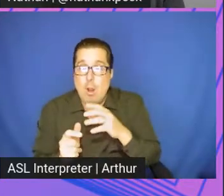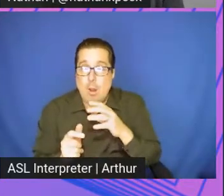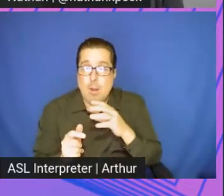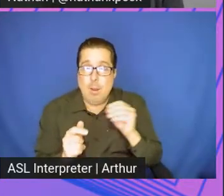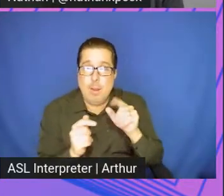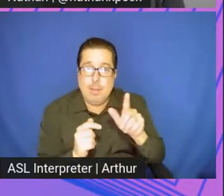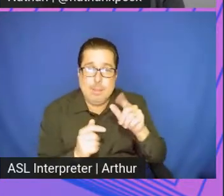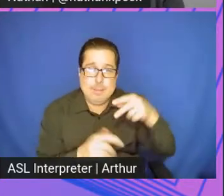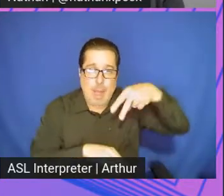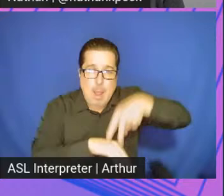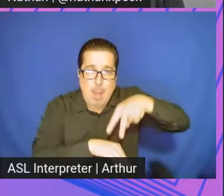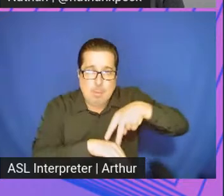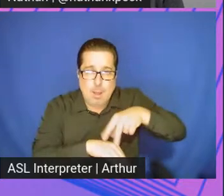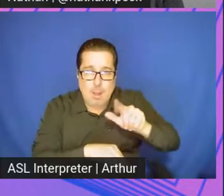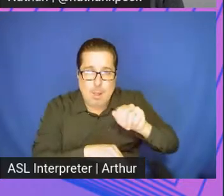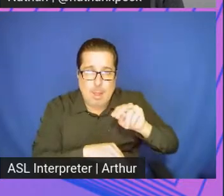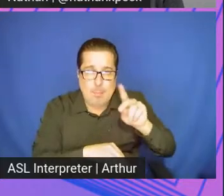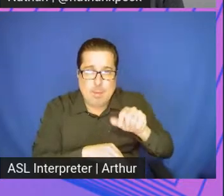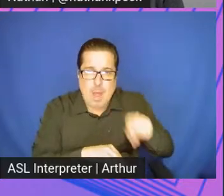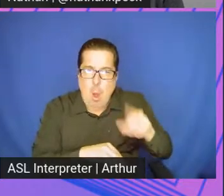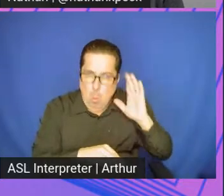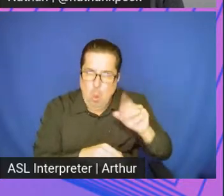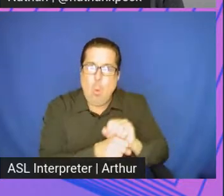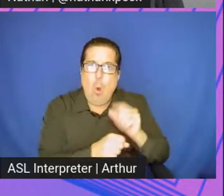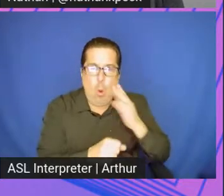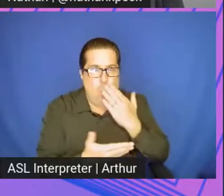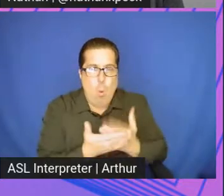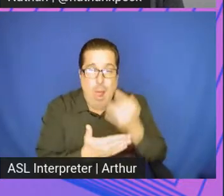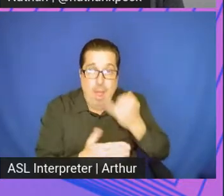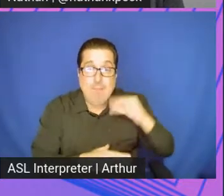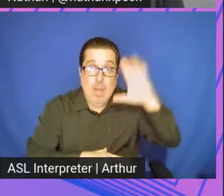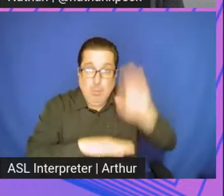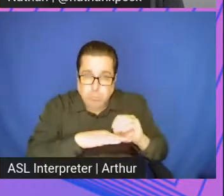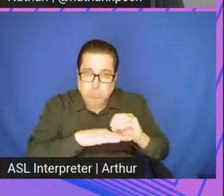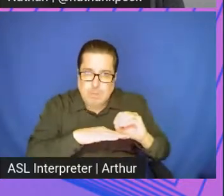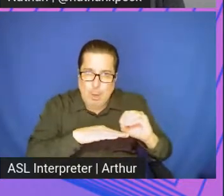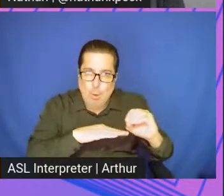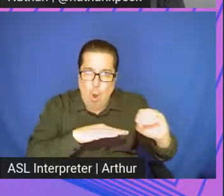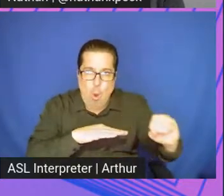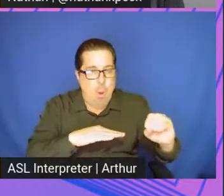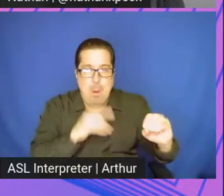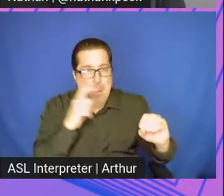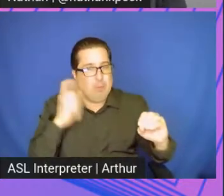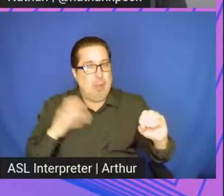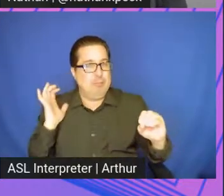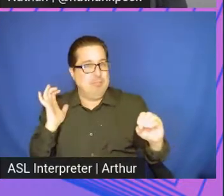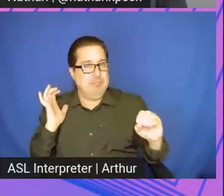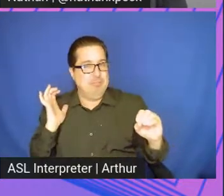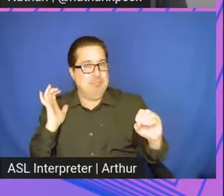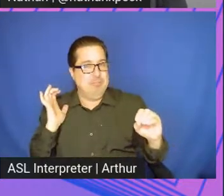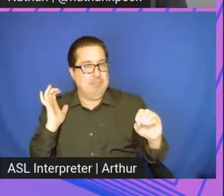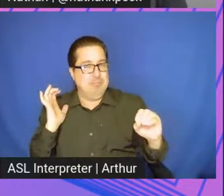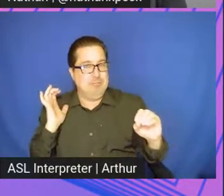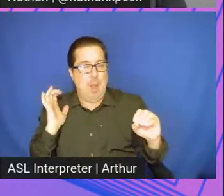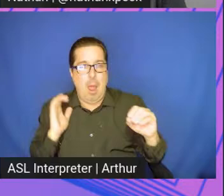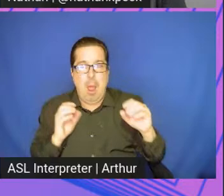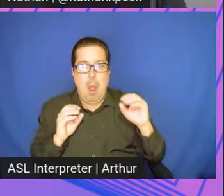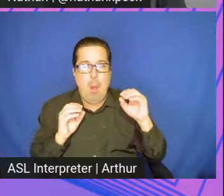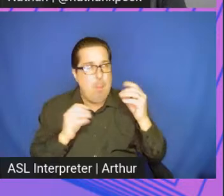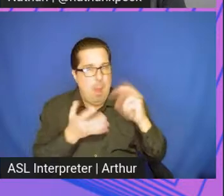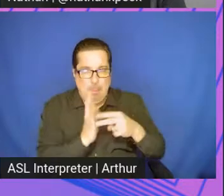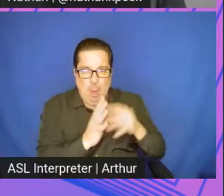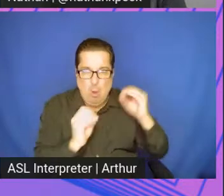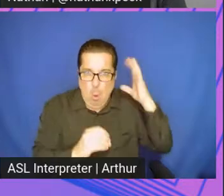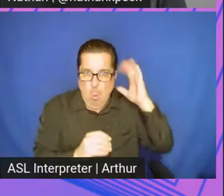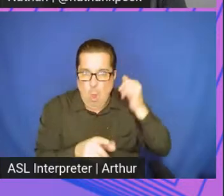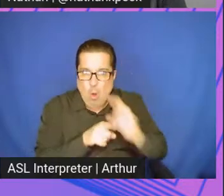going to work really well if I need to scale down to zero completely. Like I have some situations where nobody's going to call my application for a